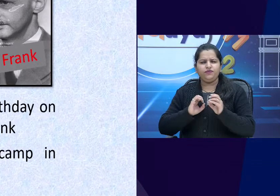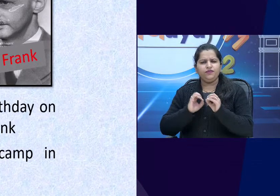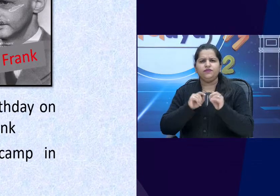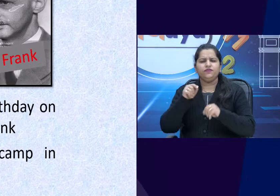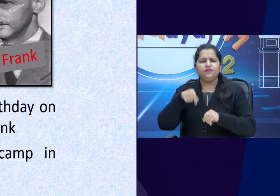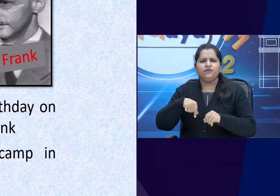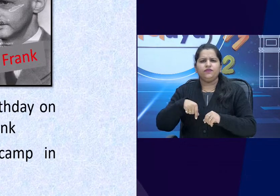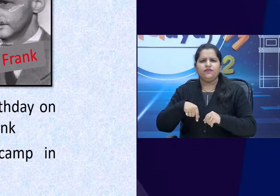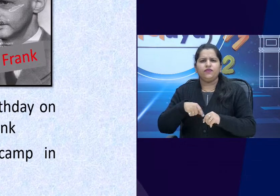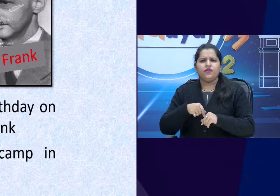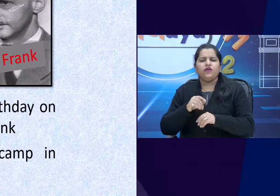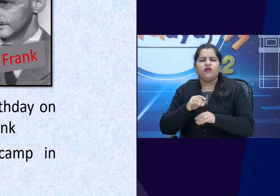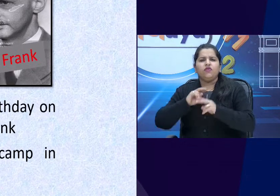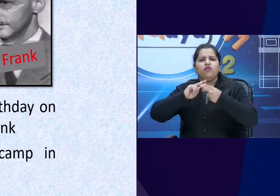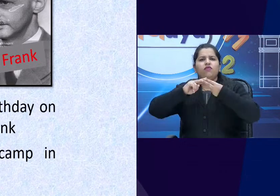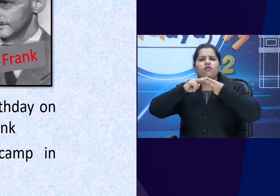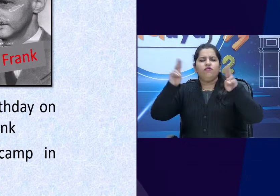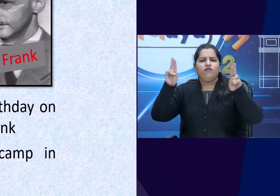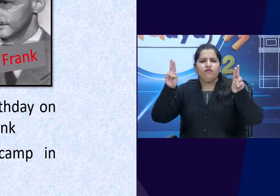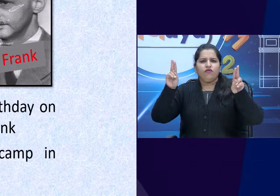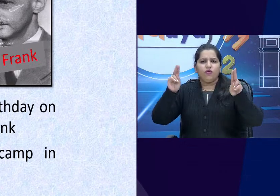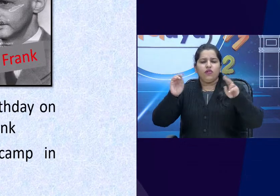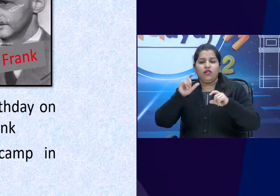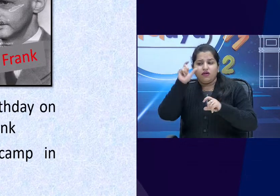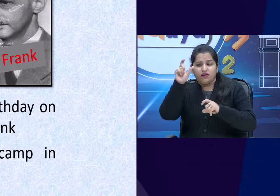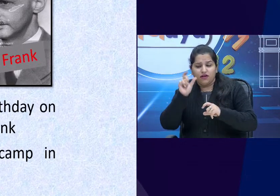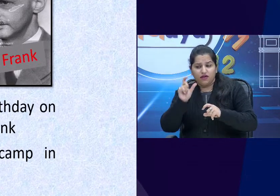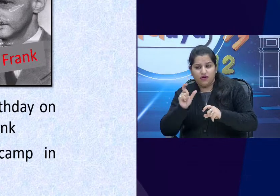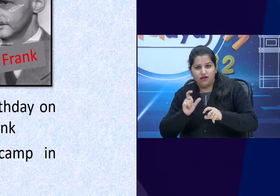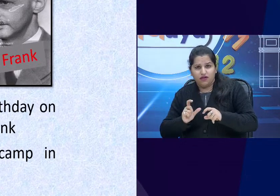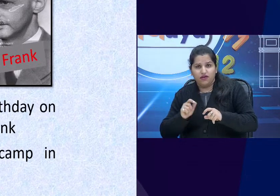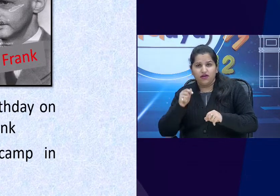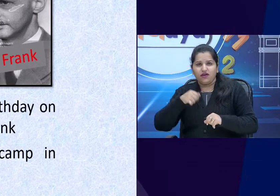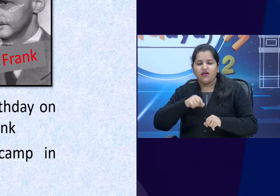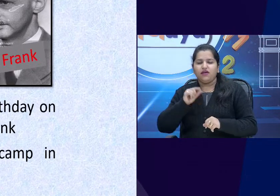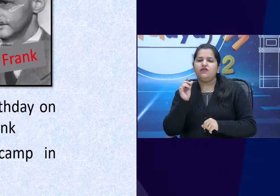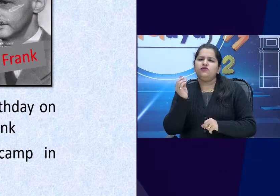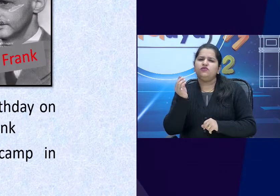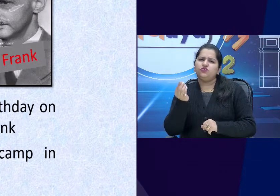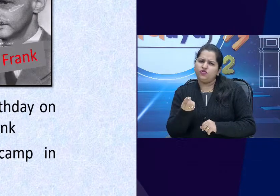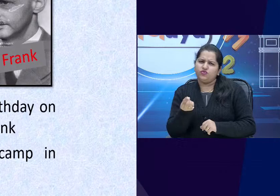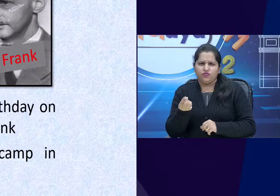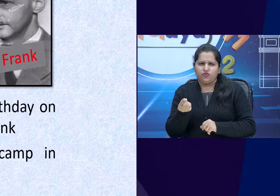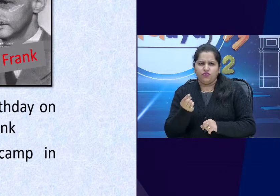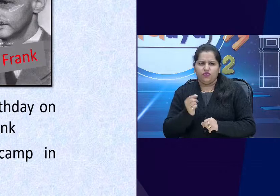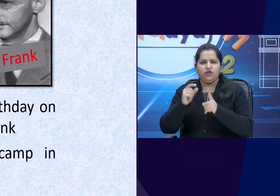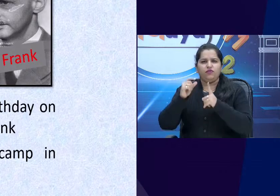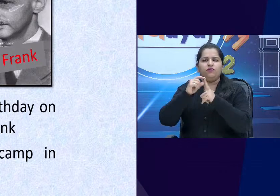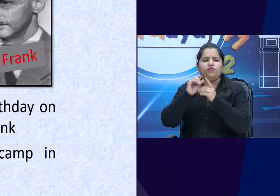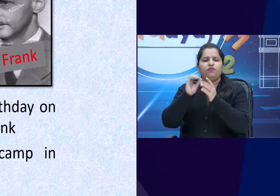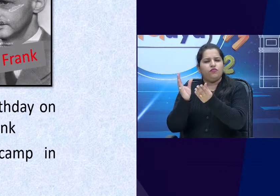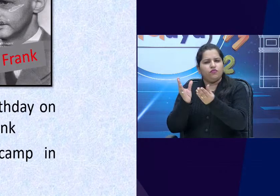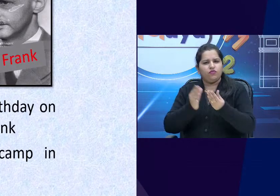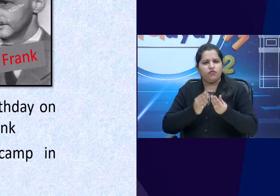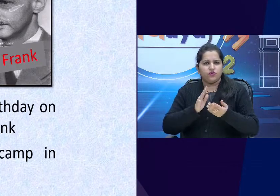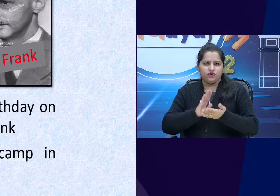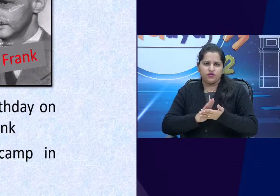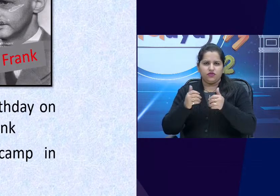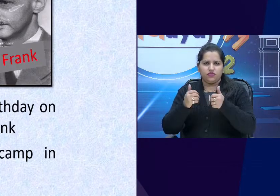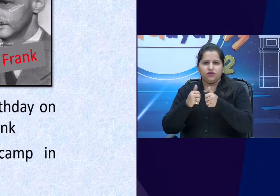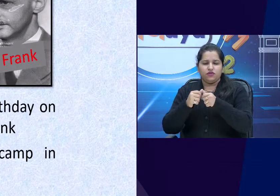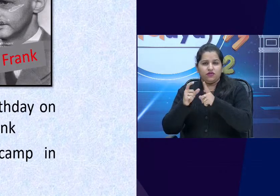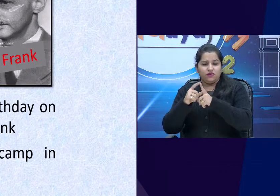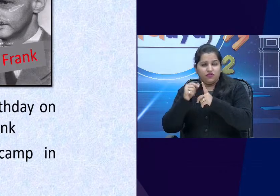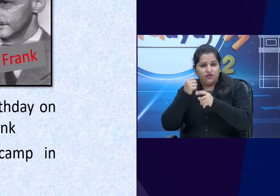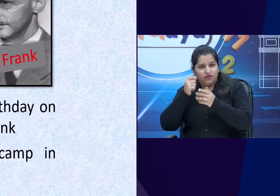for the full content of the diary, but it is only a small portion from the diary. Okay. Now let